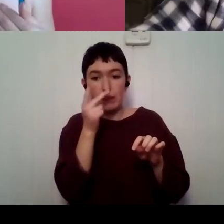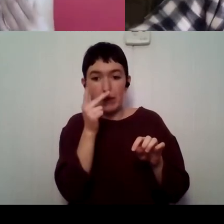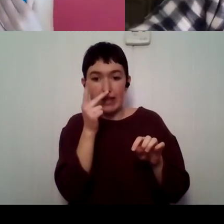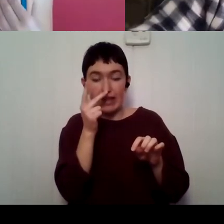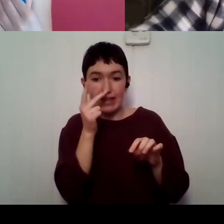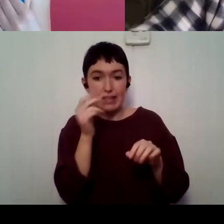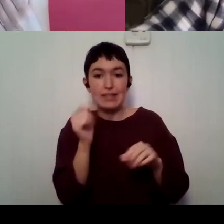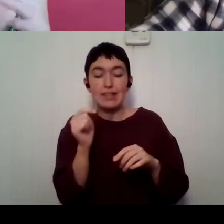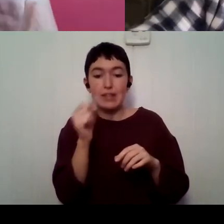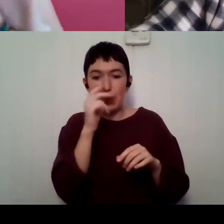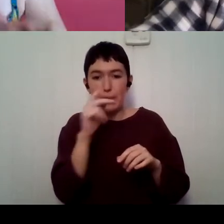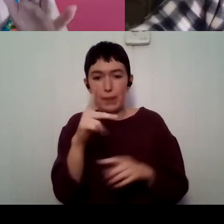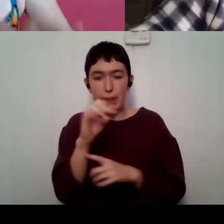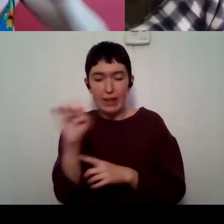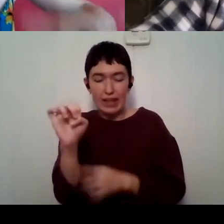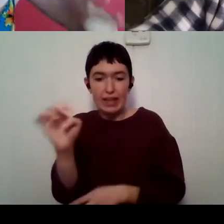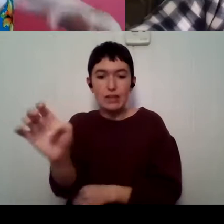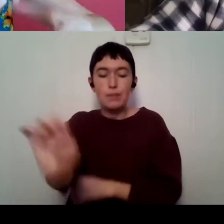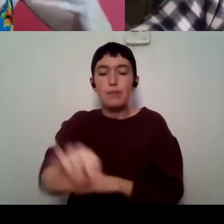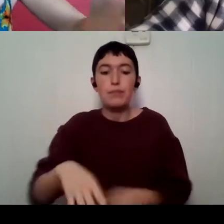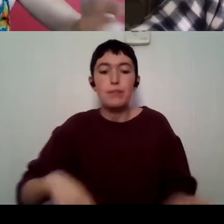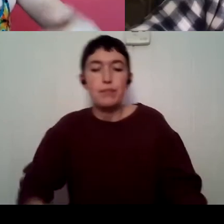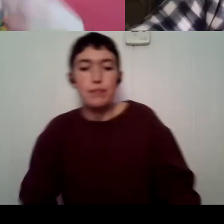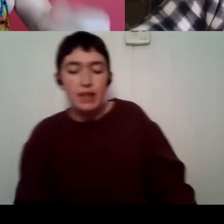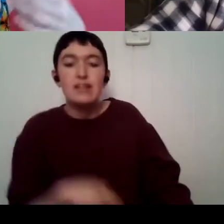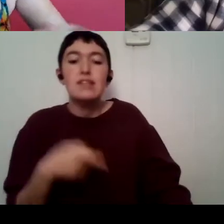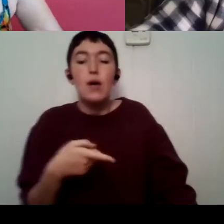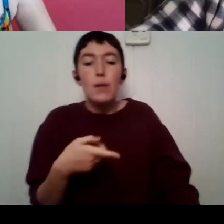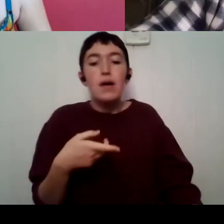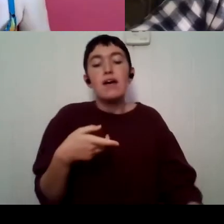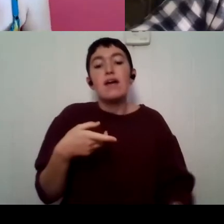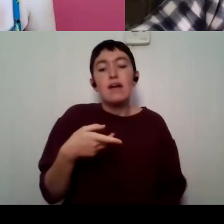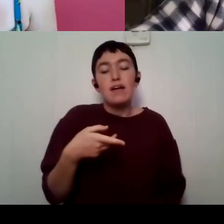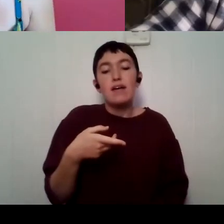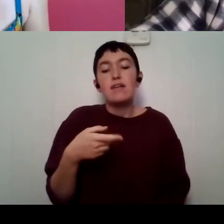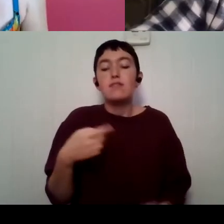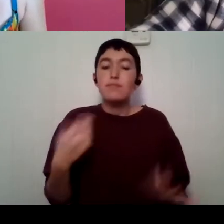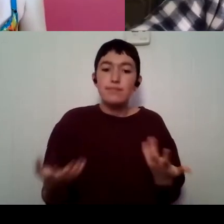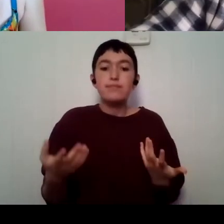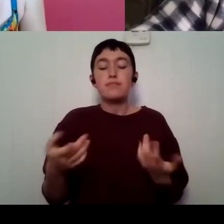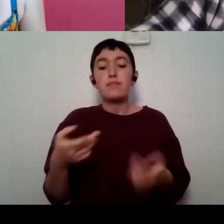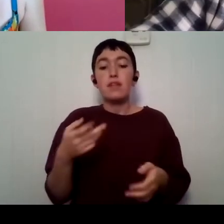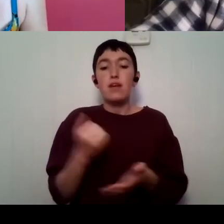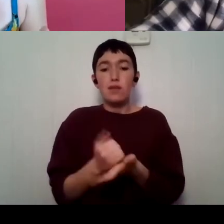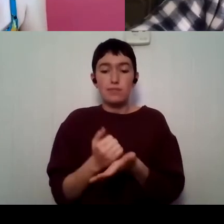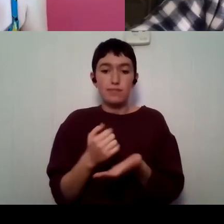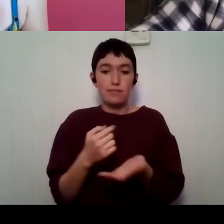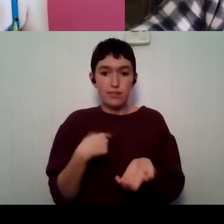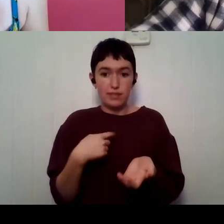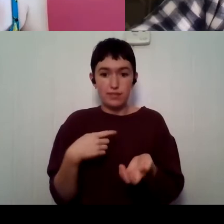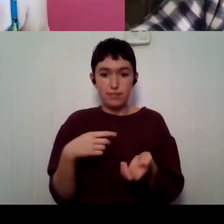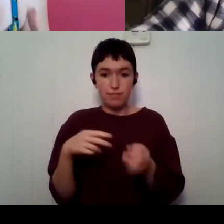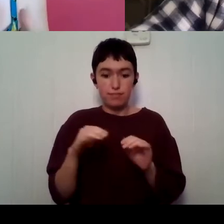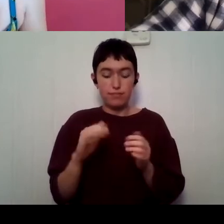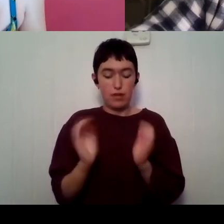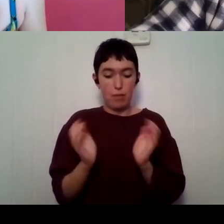also very helpful because they're about the same size, males and females, and spider monkeys. It helps us tell them apart. They're also stink bites